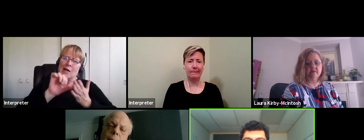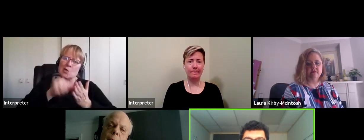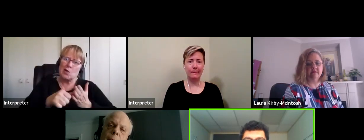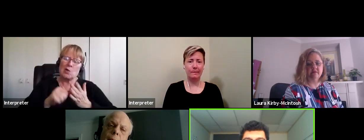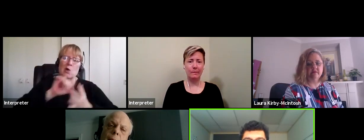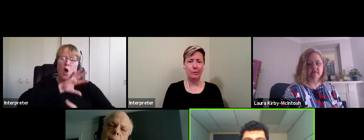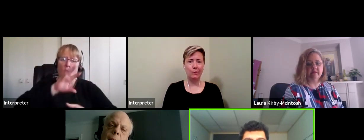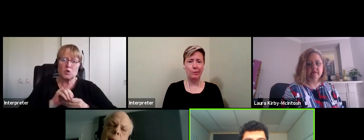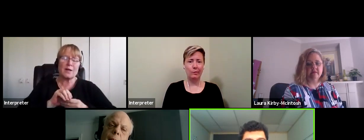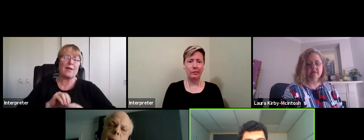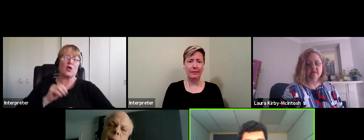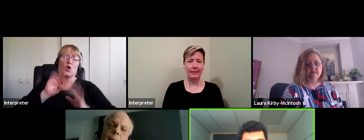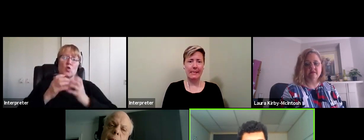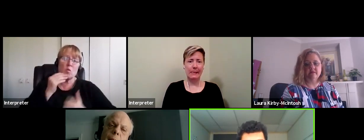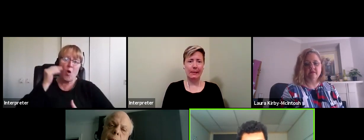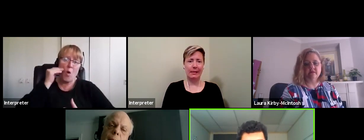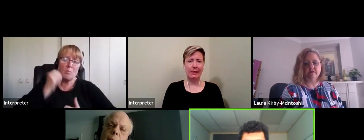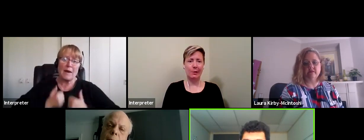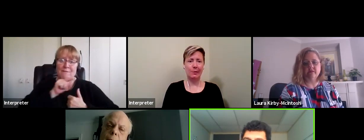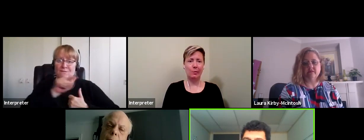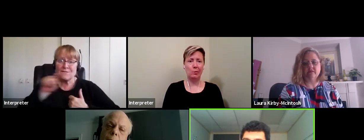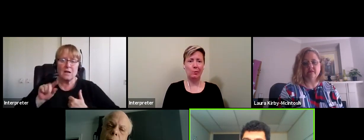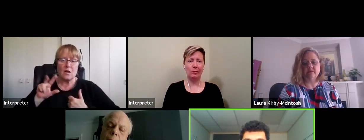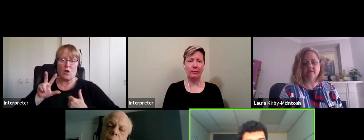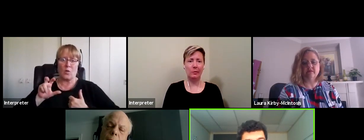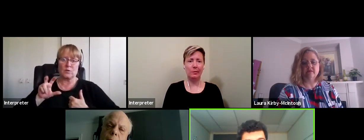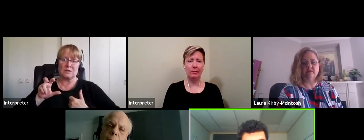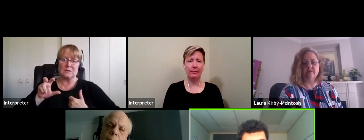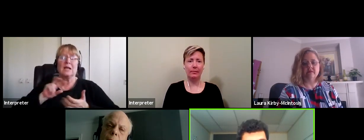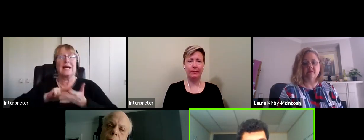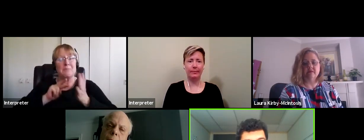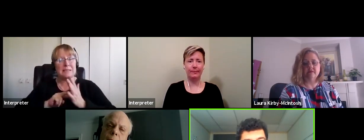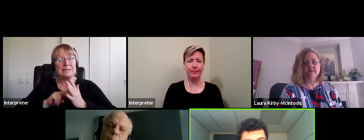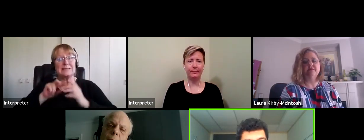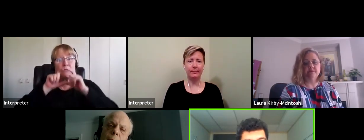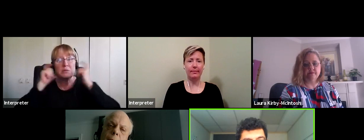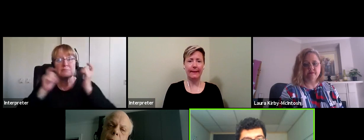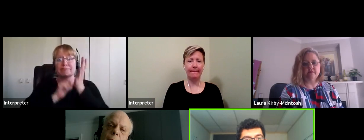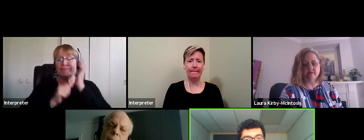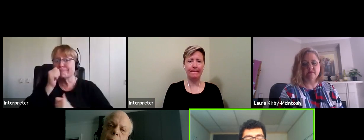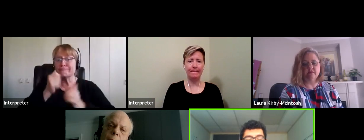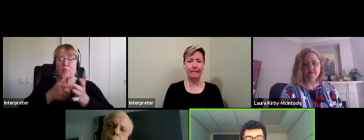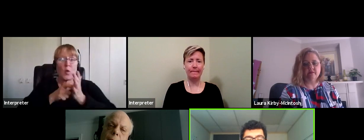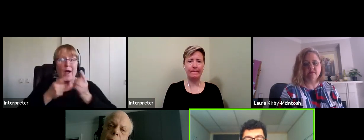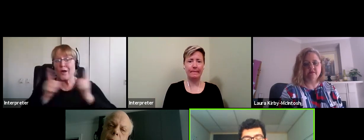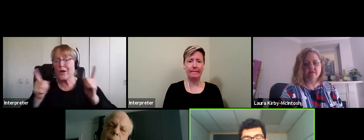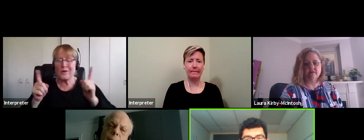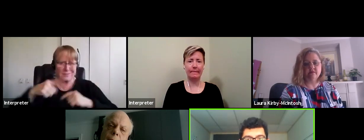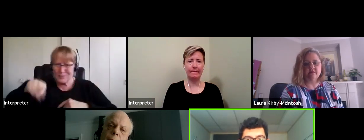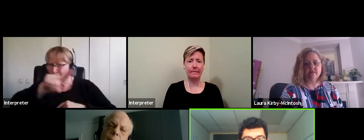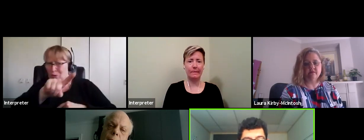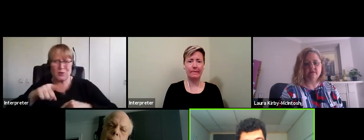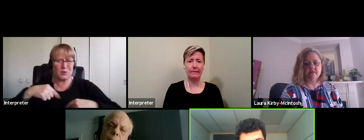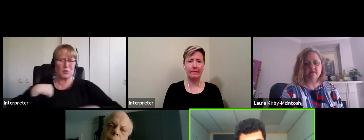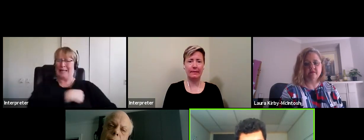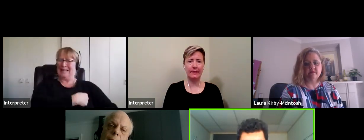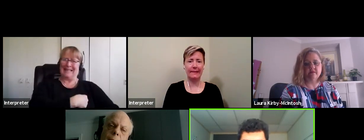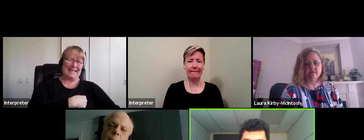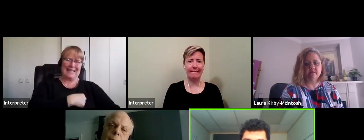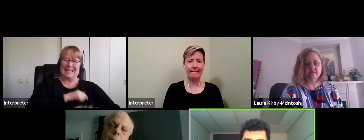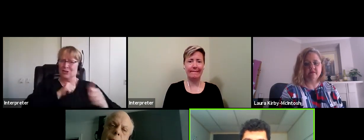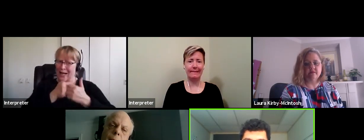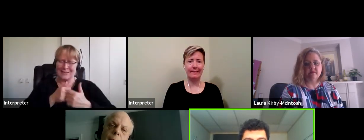us. With that comes challenges around personal protective equipment that everybody is facing, both for the people we support, the ones who